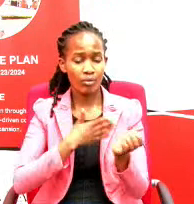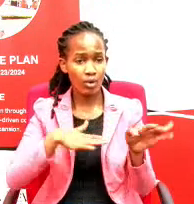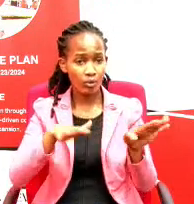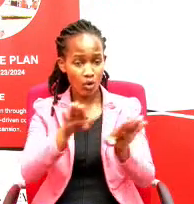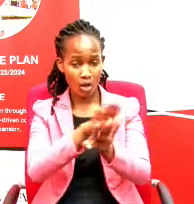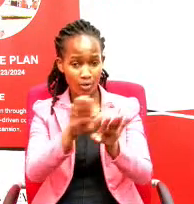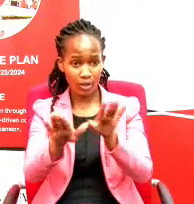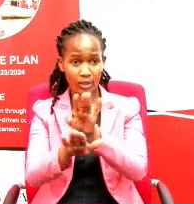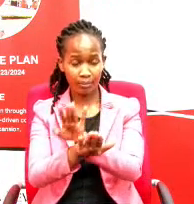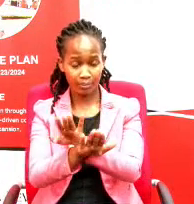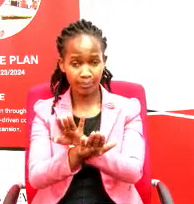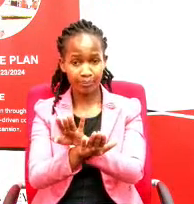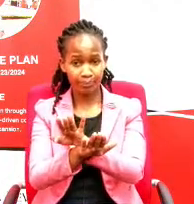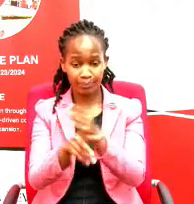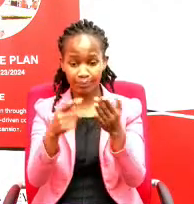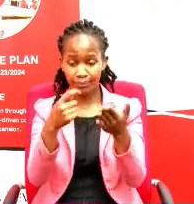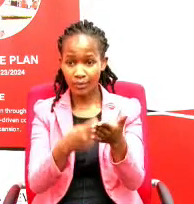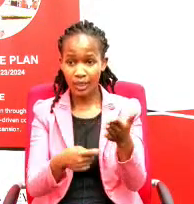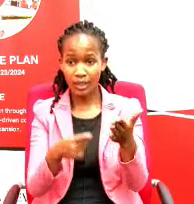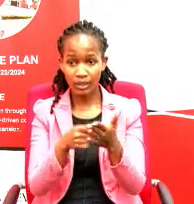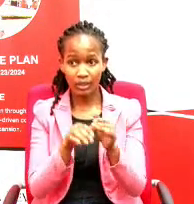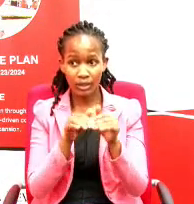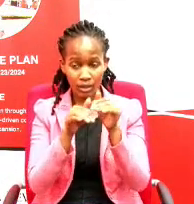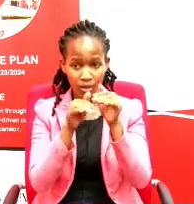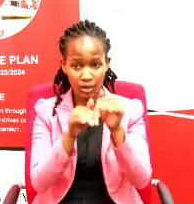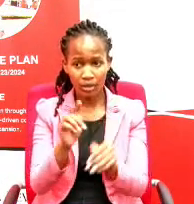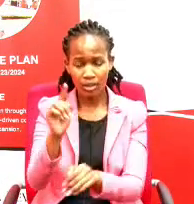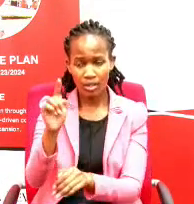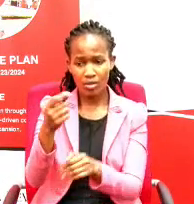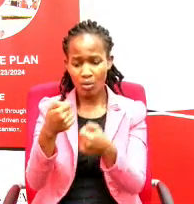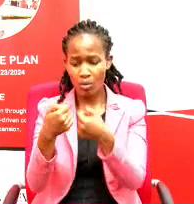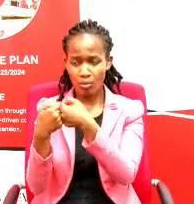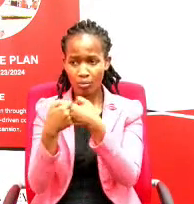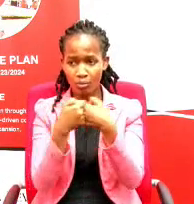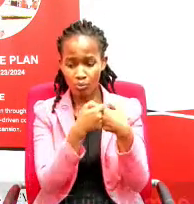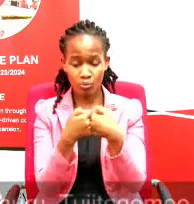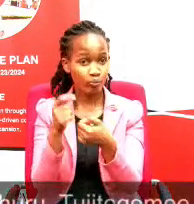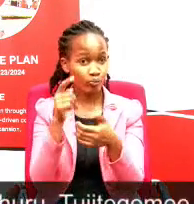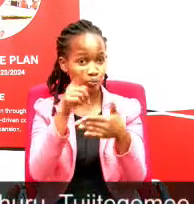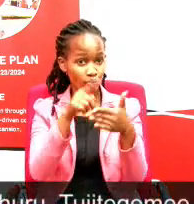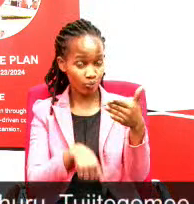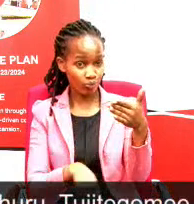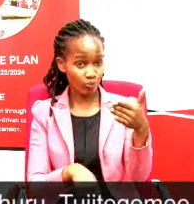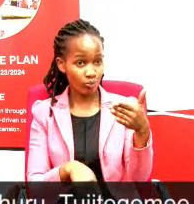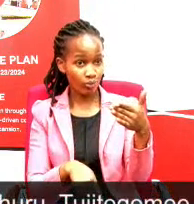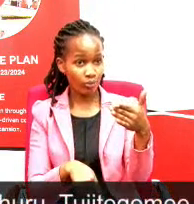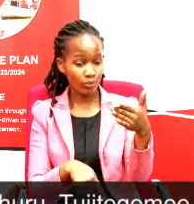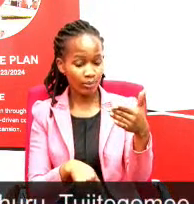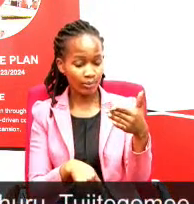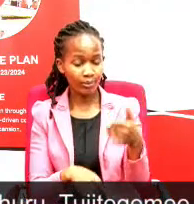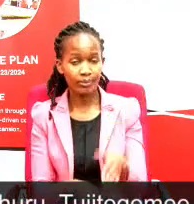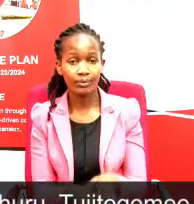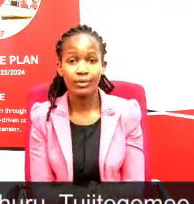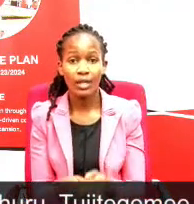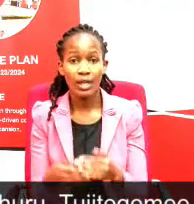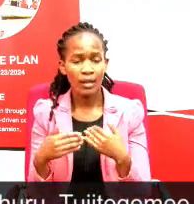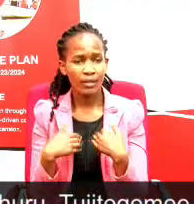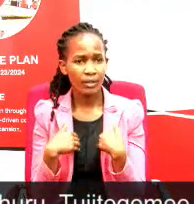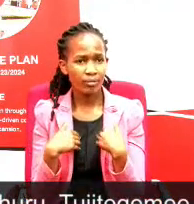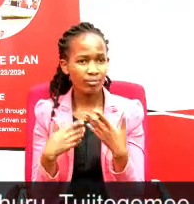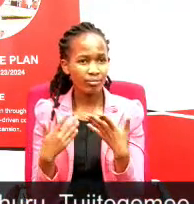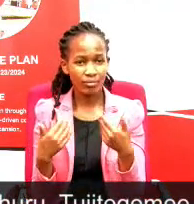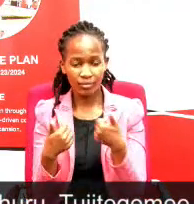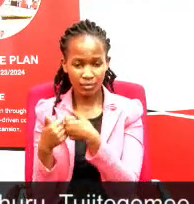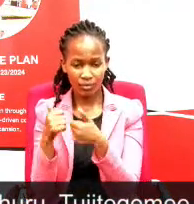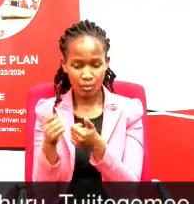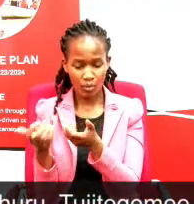everything, tax adherence. One of the challenges is the obligation or the